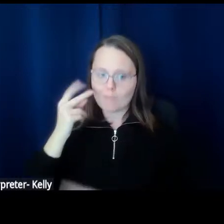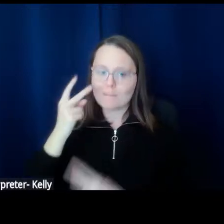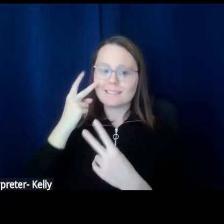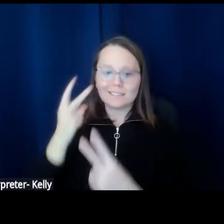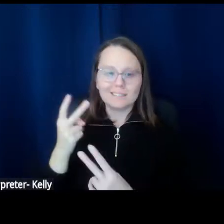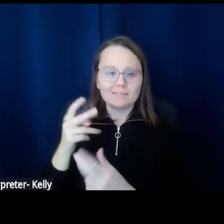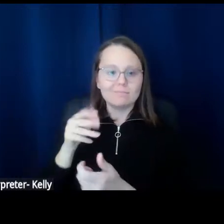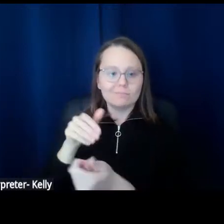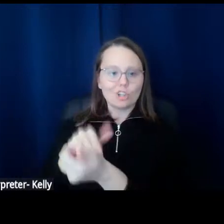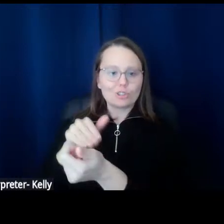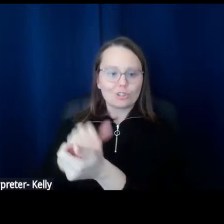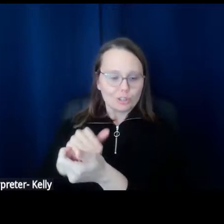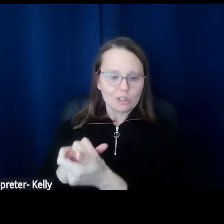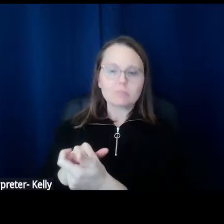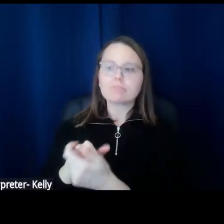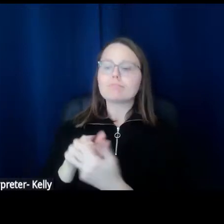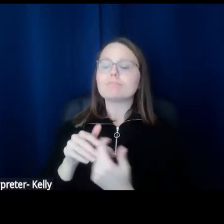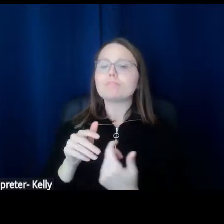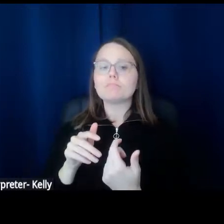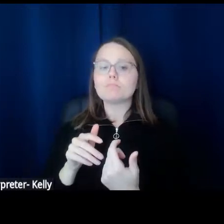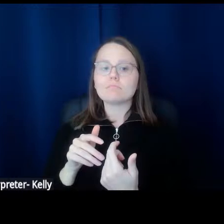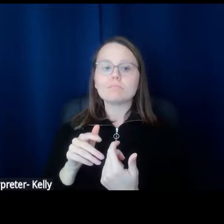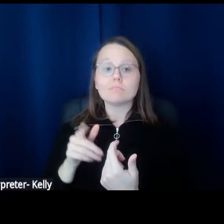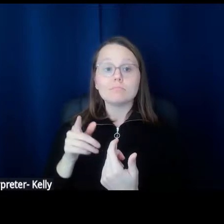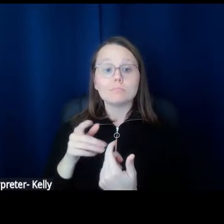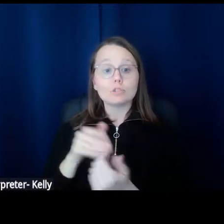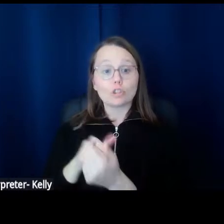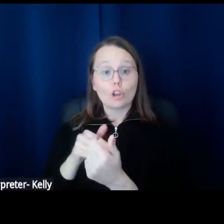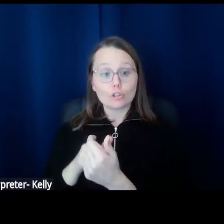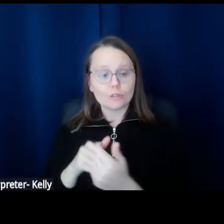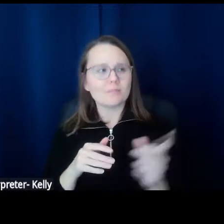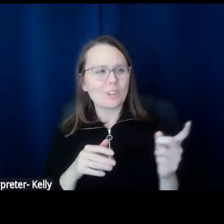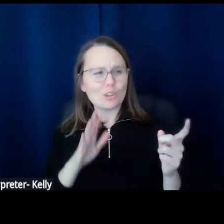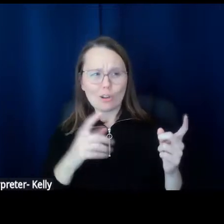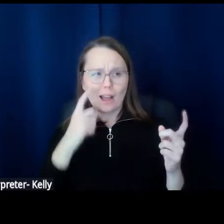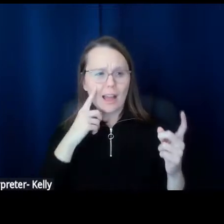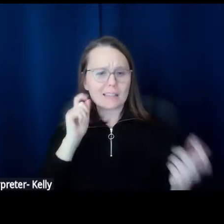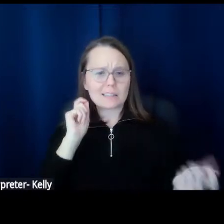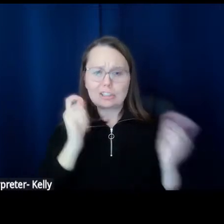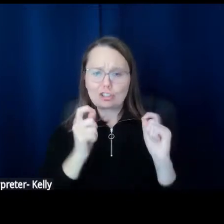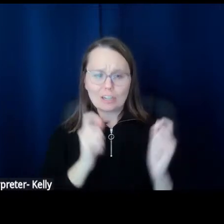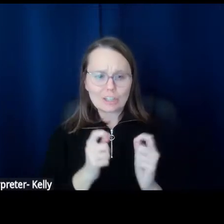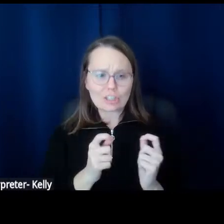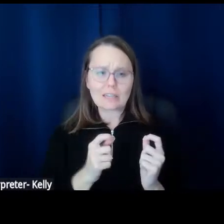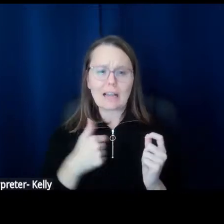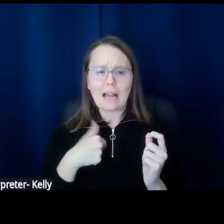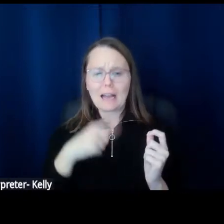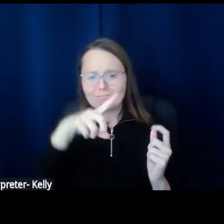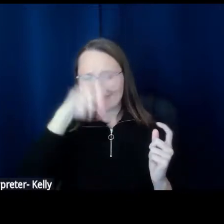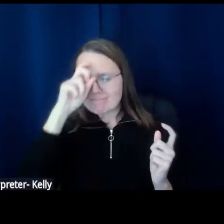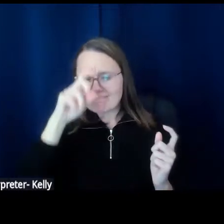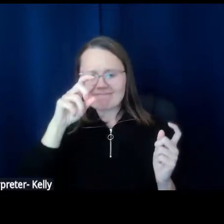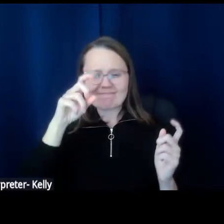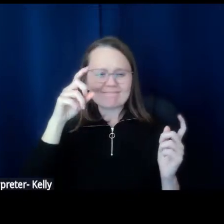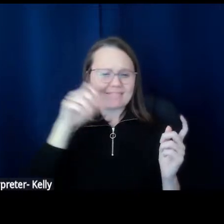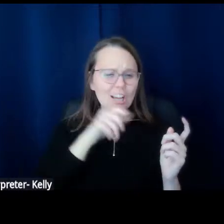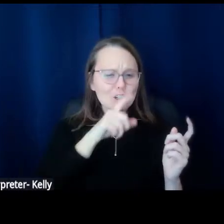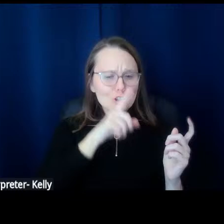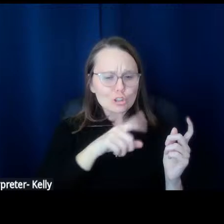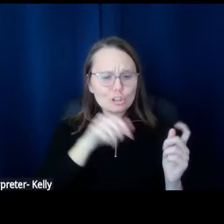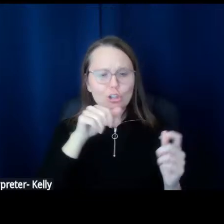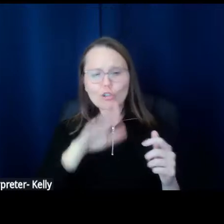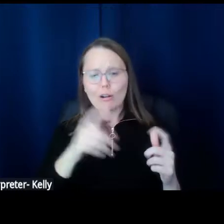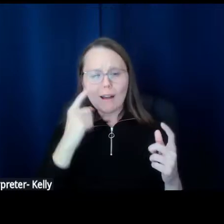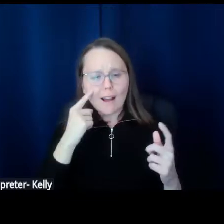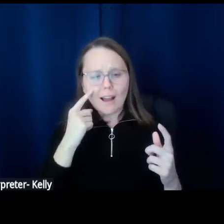my entire life. And she said, you know, your eyes keep changing. I'm really perplexed. I don't know. Your eyesight keeps changing,